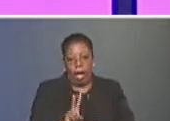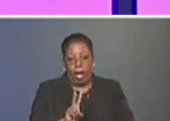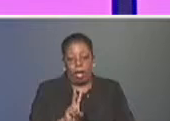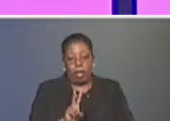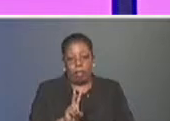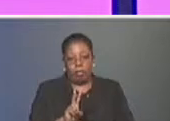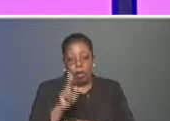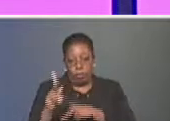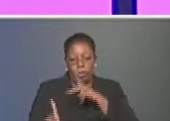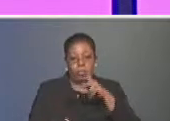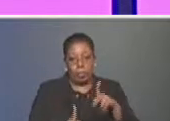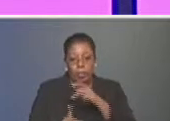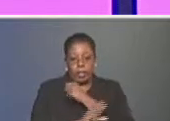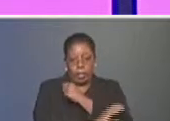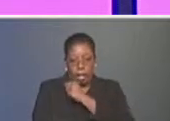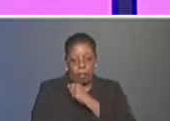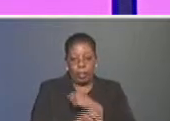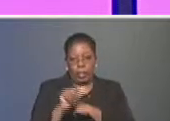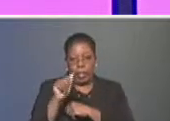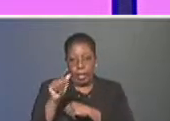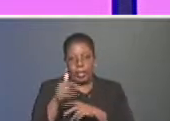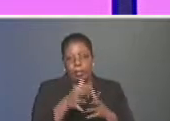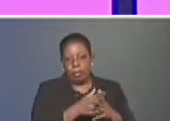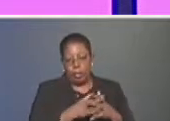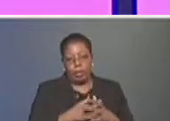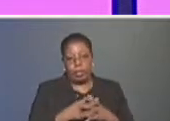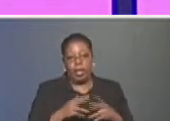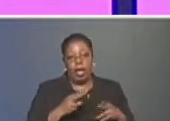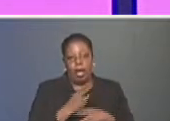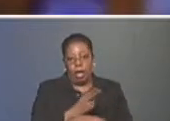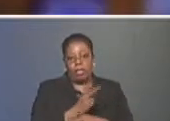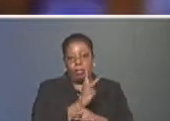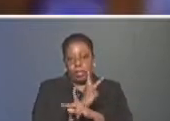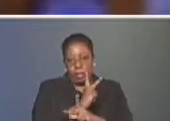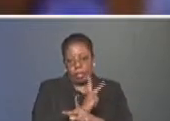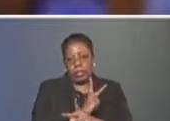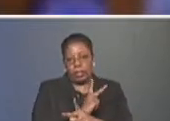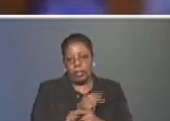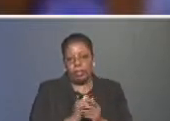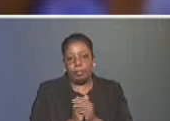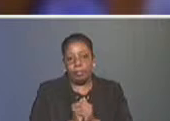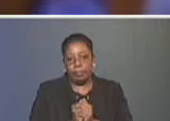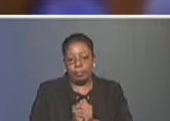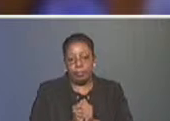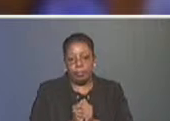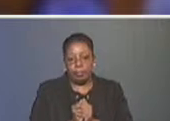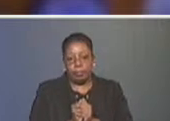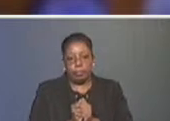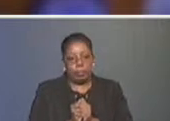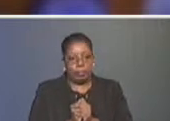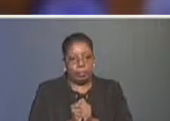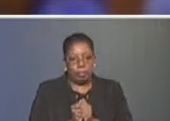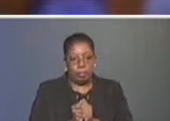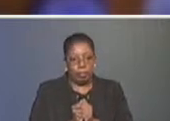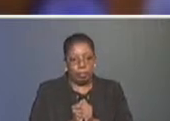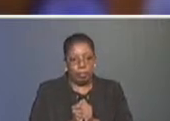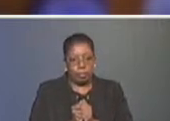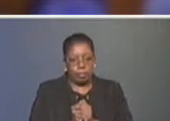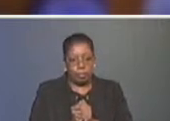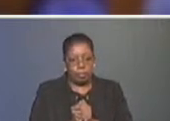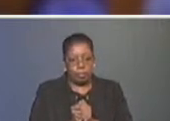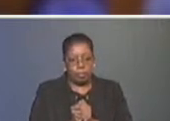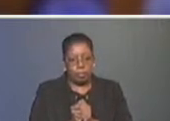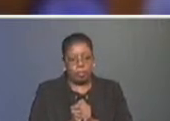America and the Caribbean remain unprotected. In Guatemala, St. Vincent and the Grenadines,